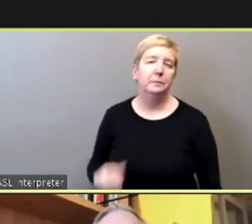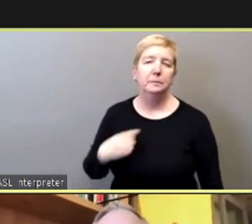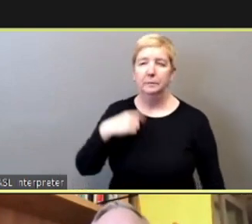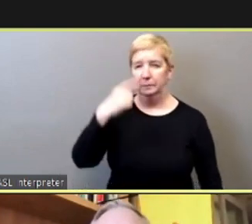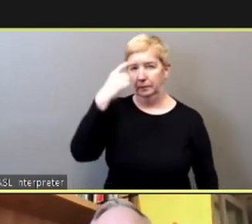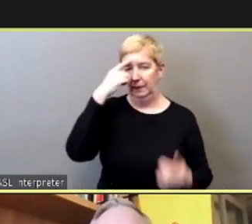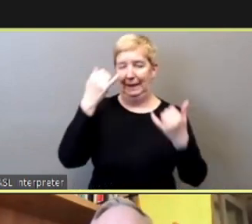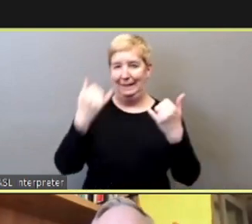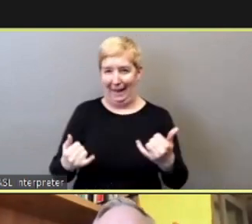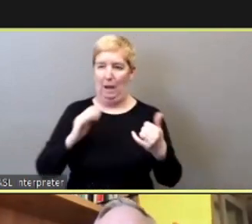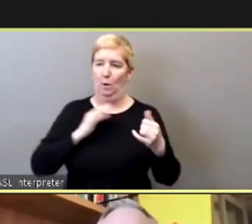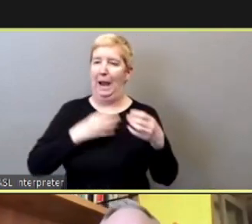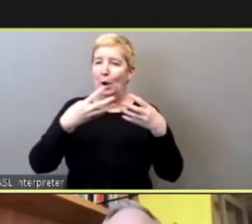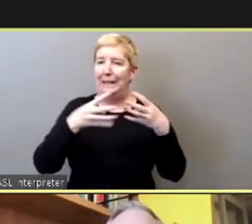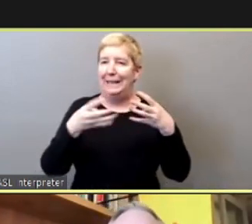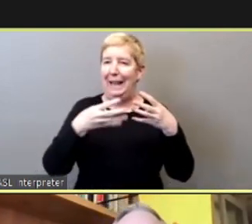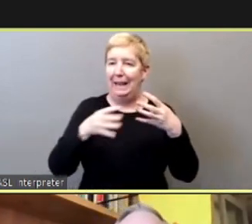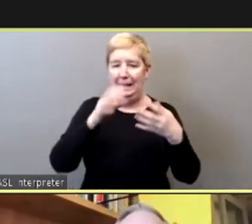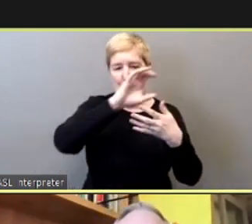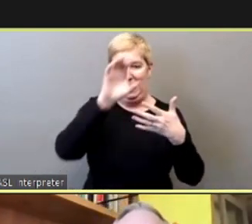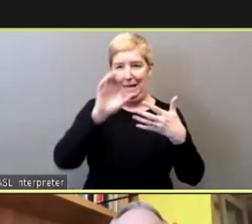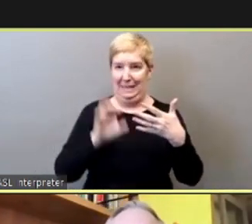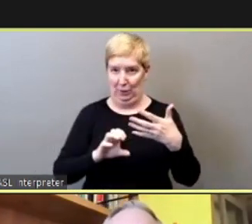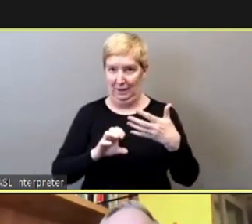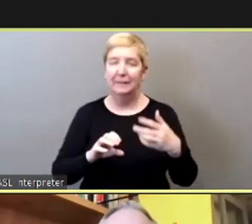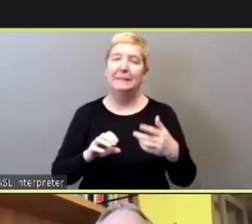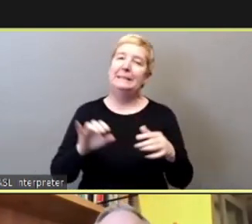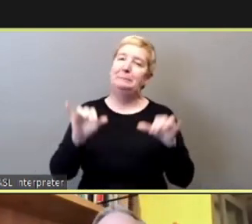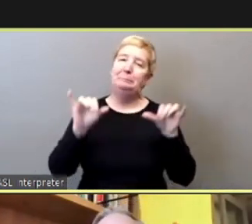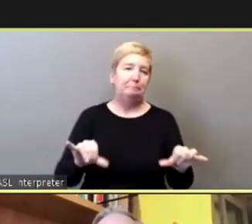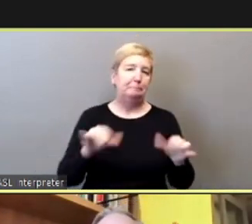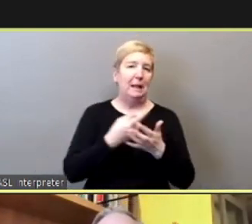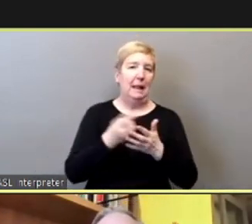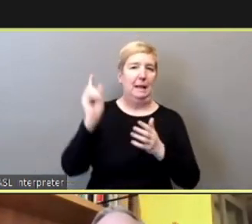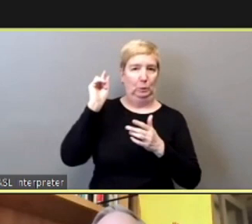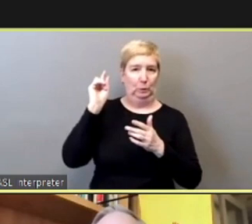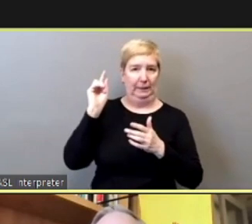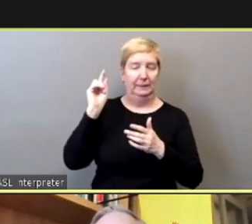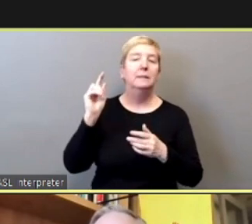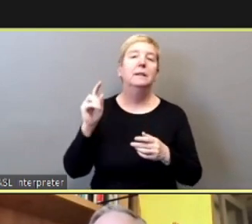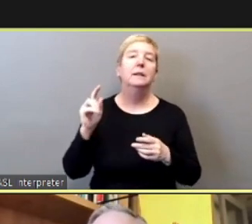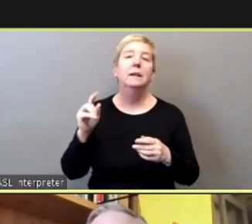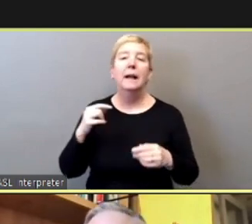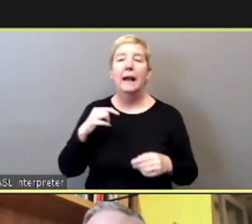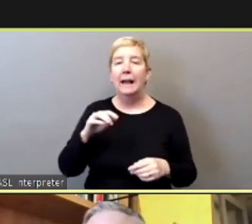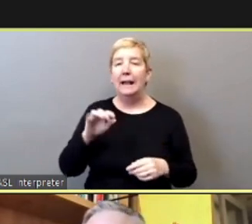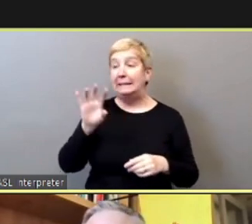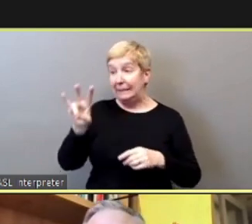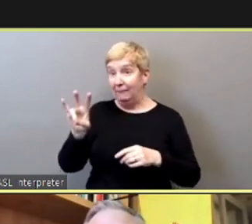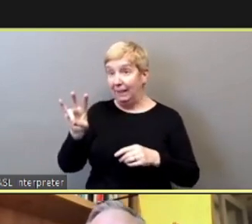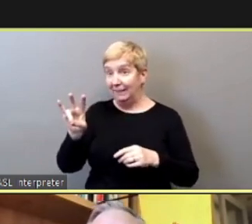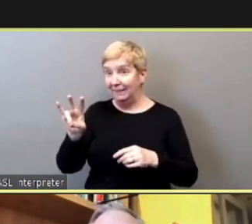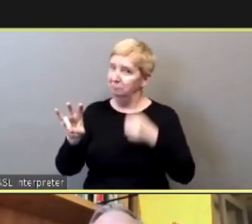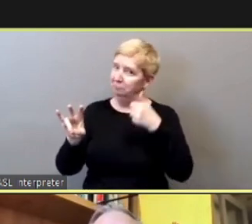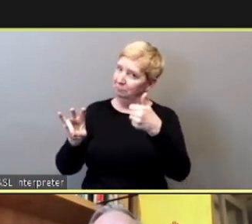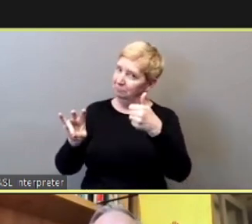to the gating criteria, and you can see, as we were last week, firing on 7 of 8